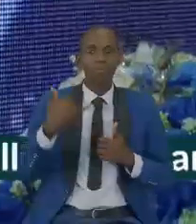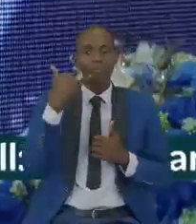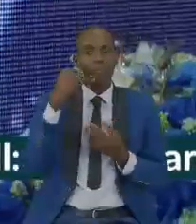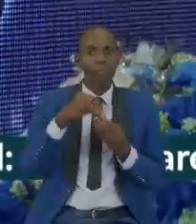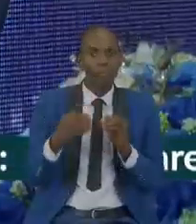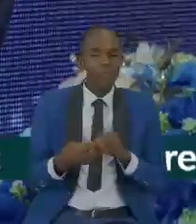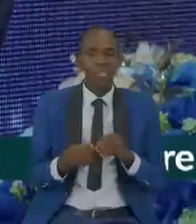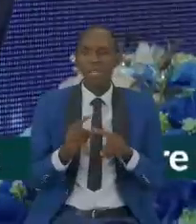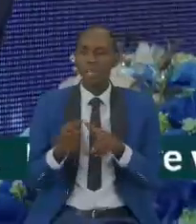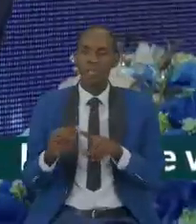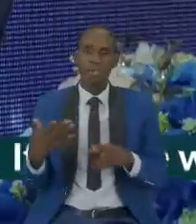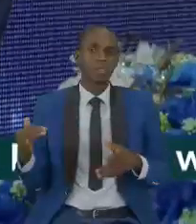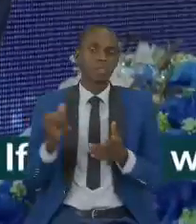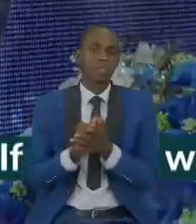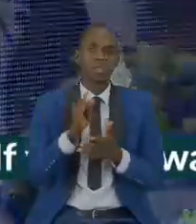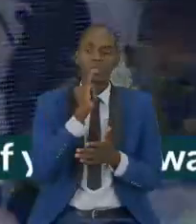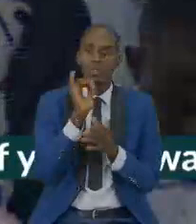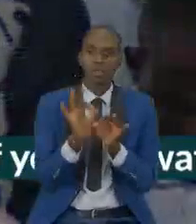+234